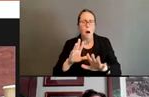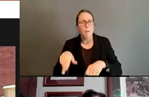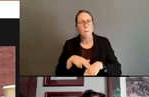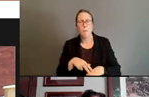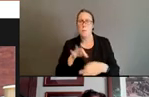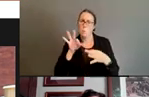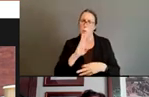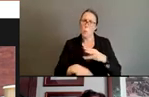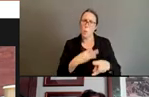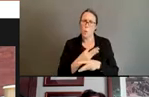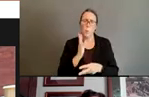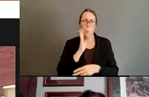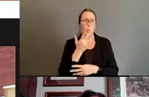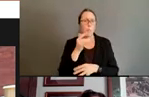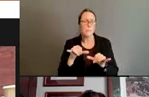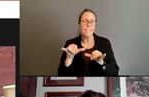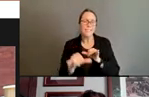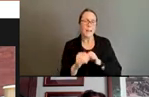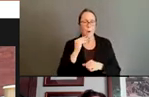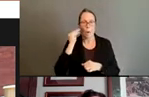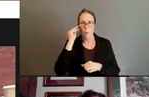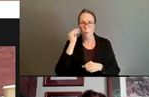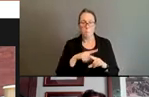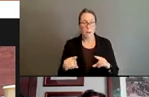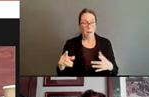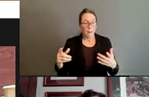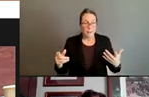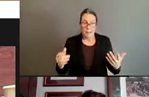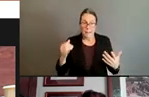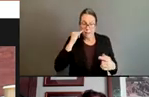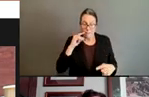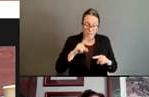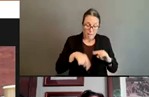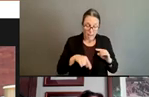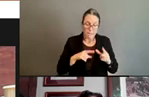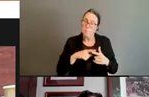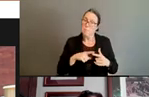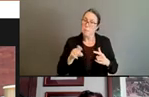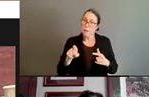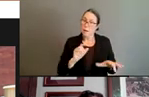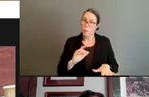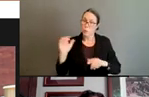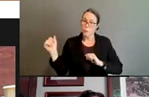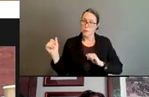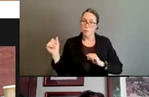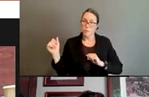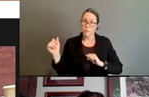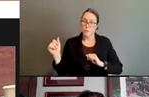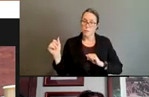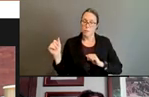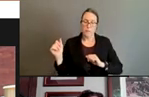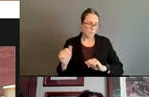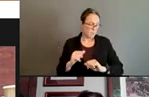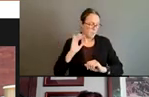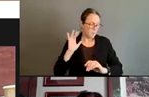home, but when we're not able to, and we need that assistance, being able to leave, you know, contacting